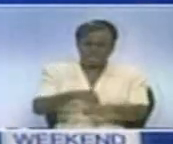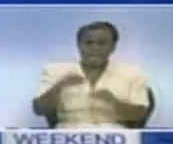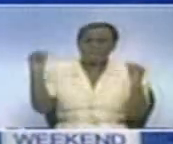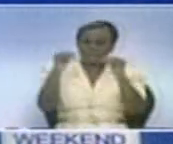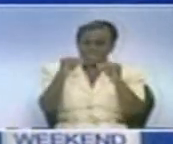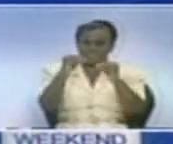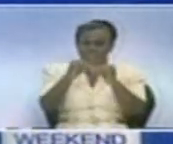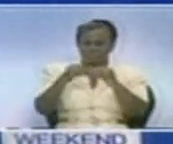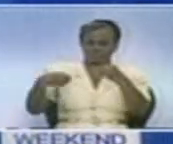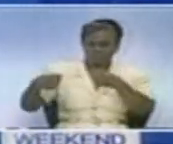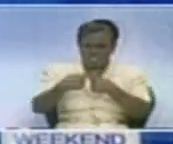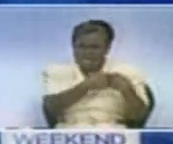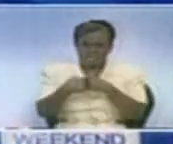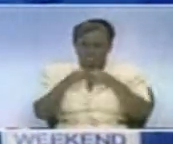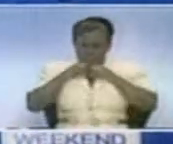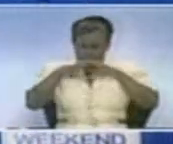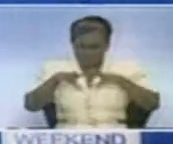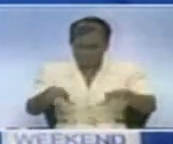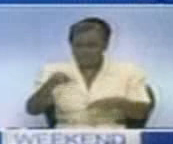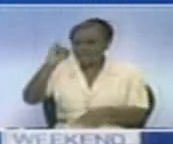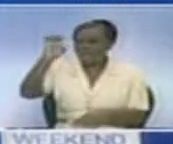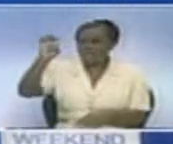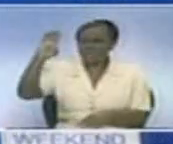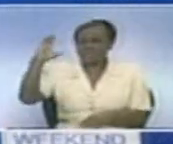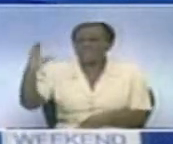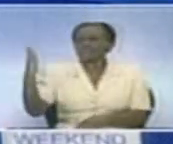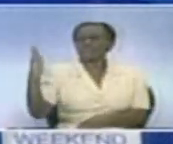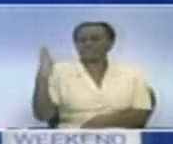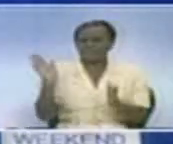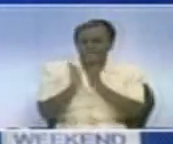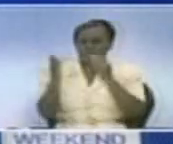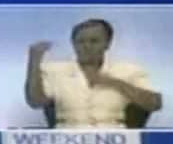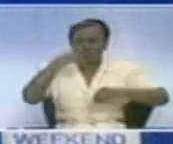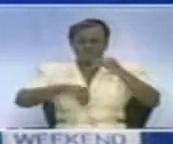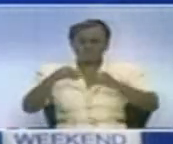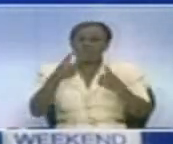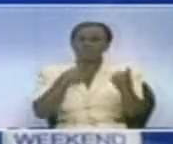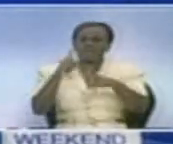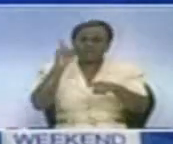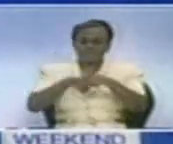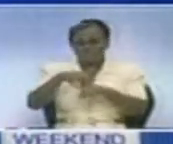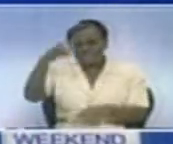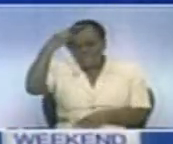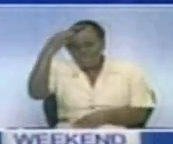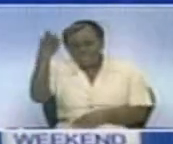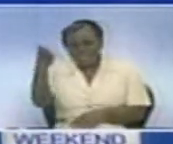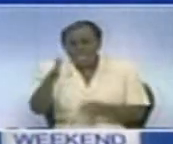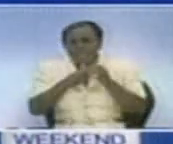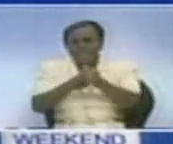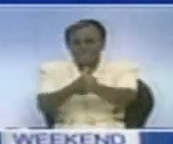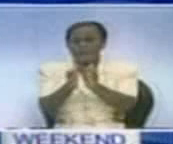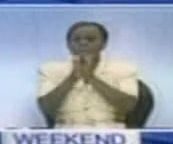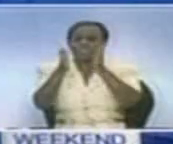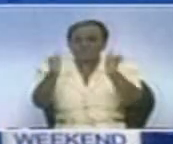discuss challenges of devolution, the IEBC, security and corruption. Speaking in Kitale today, leader of majority